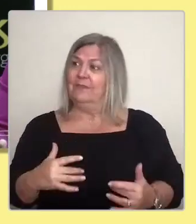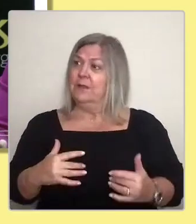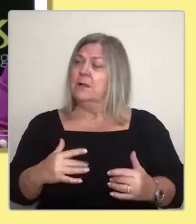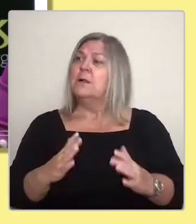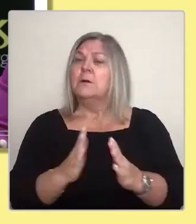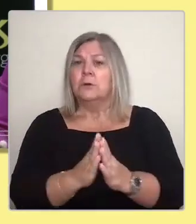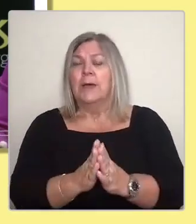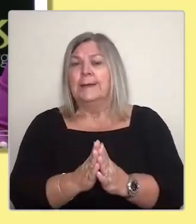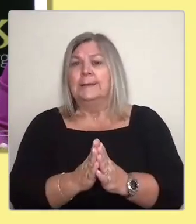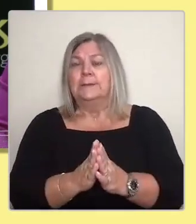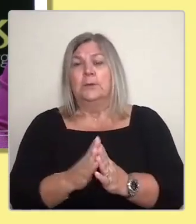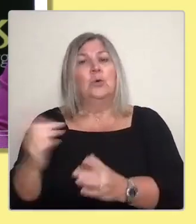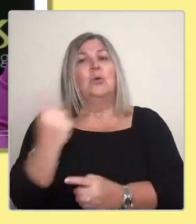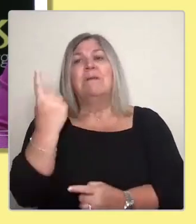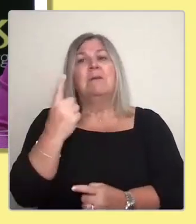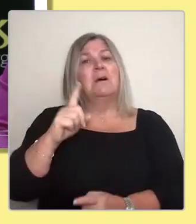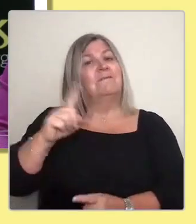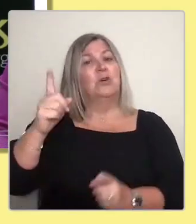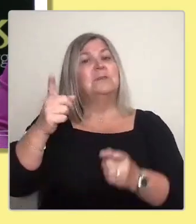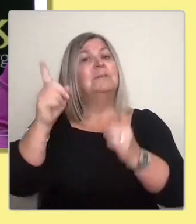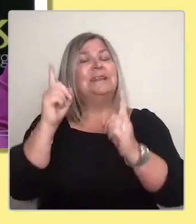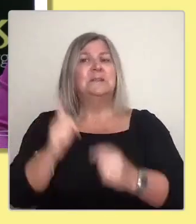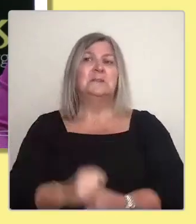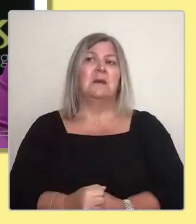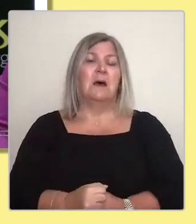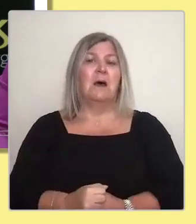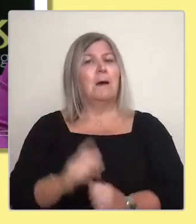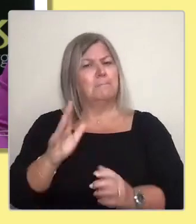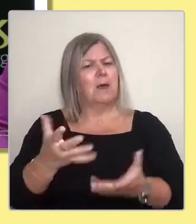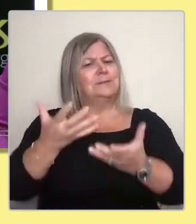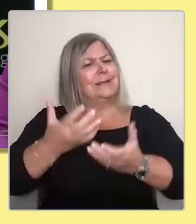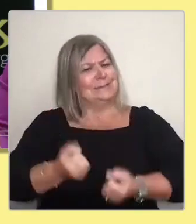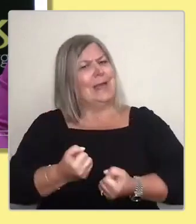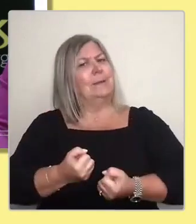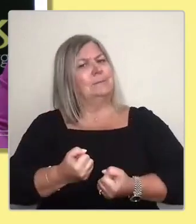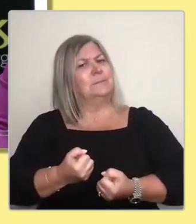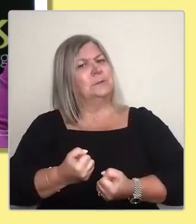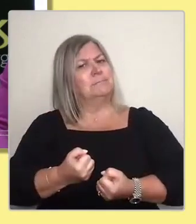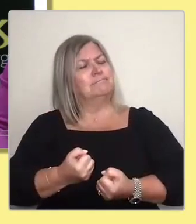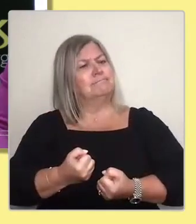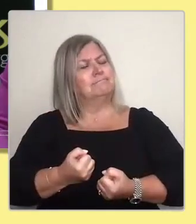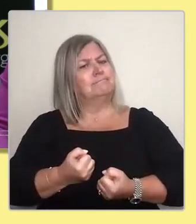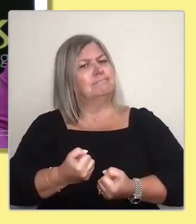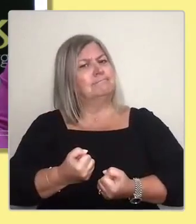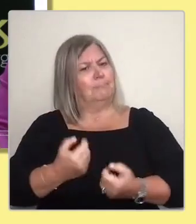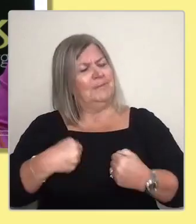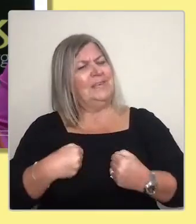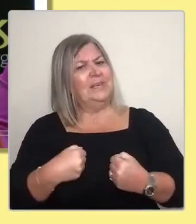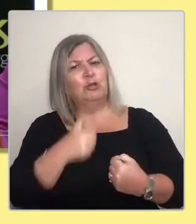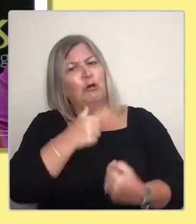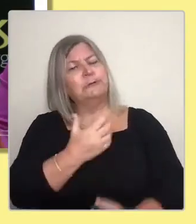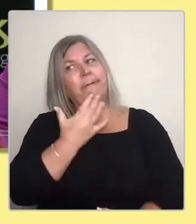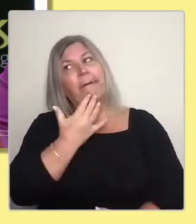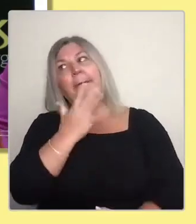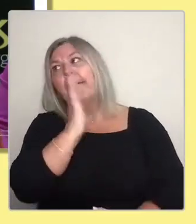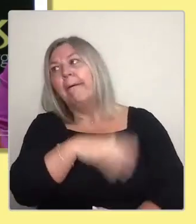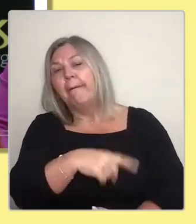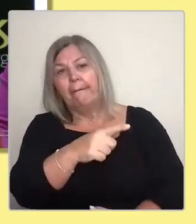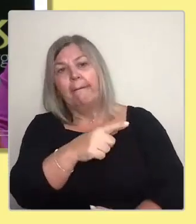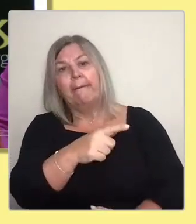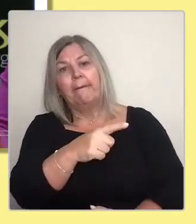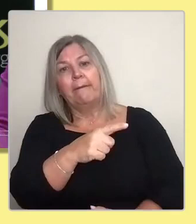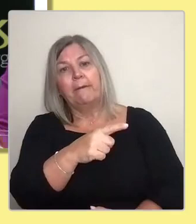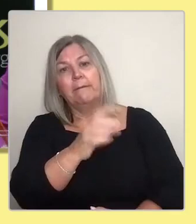and you believe that that person won't just tolerate you, won't just defend your rights or stand up for your rights, but where